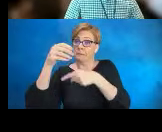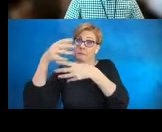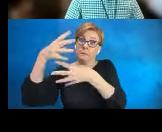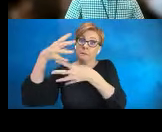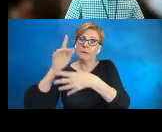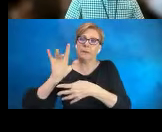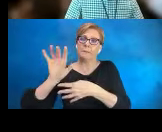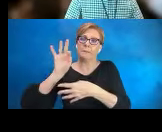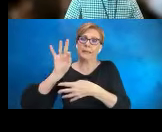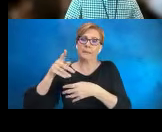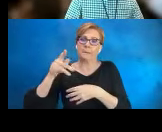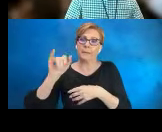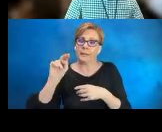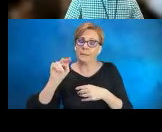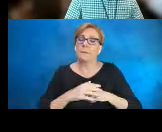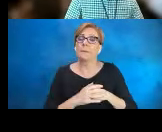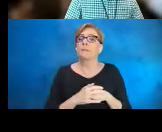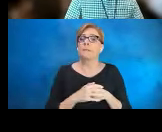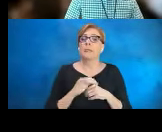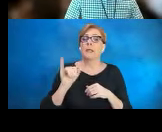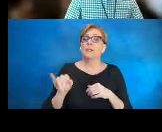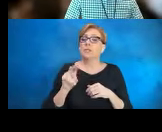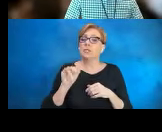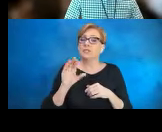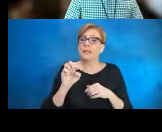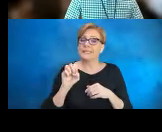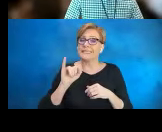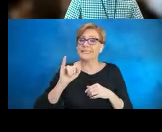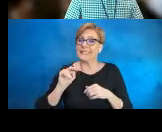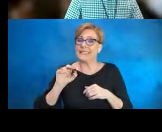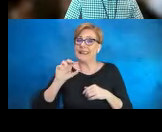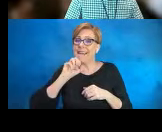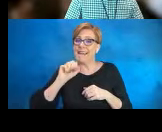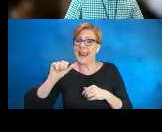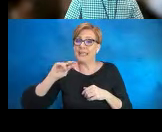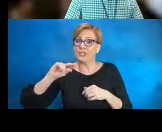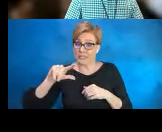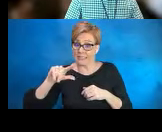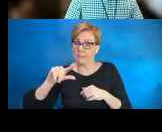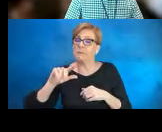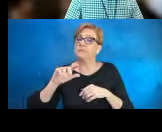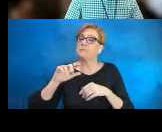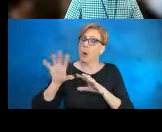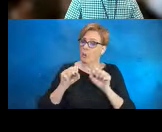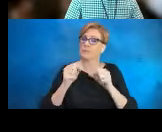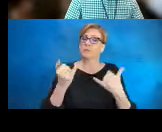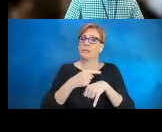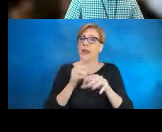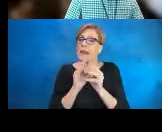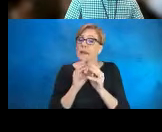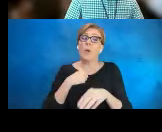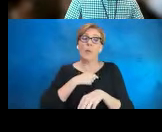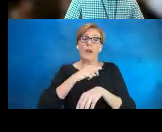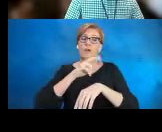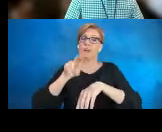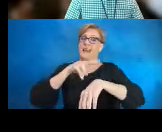Today's webinar is hosted by Justice and Aging. Justice and Aging is a national organization that uses the power of